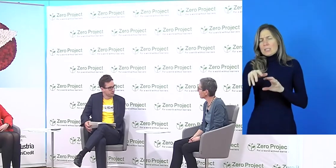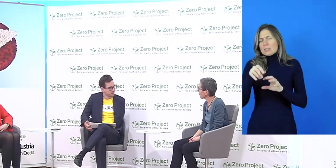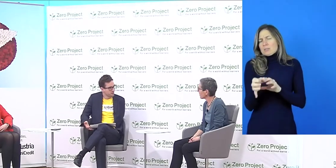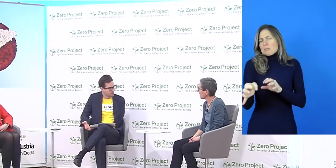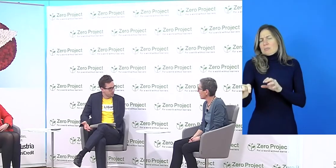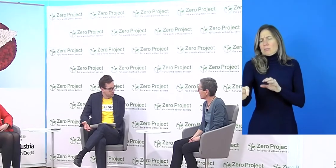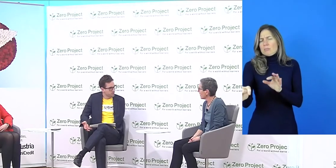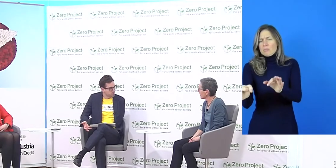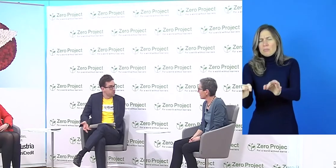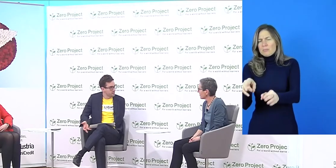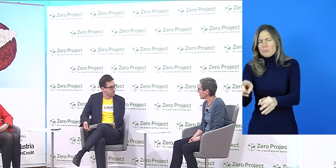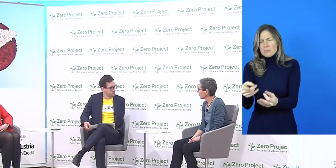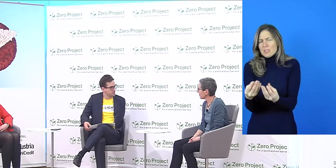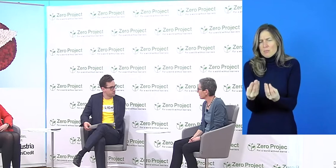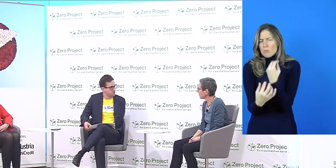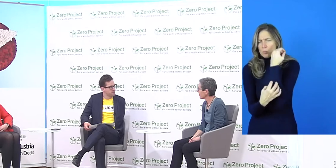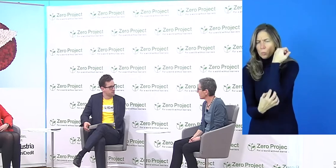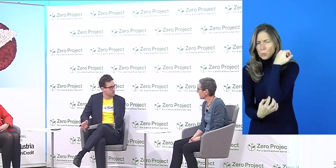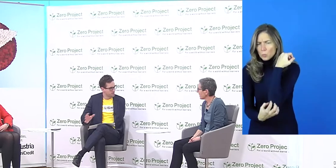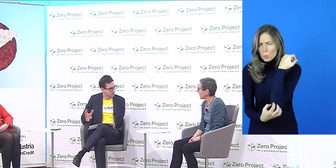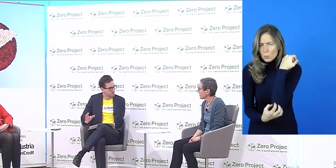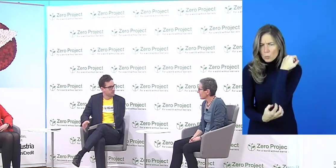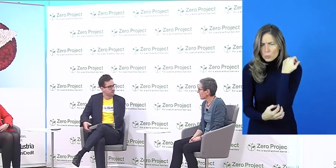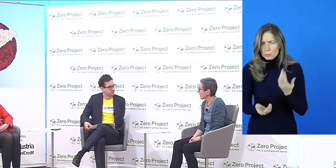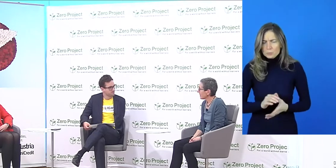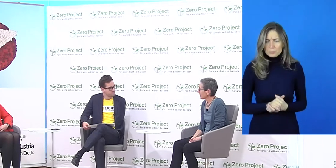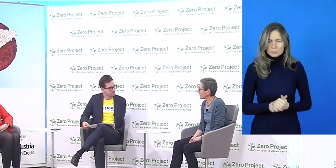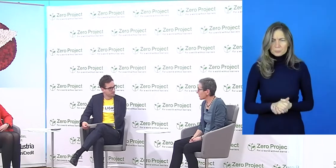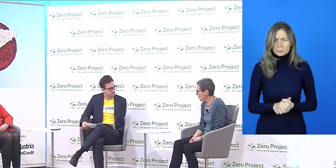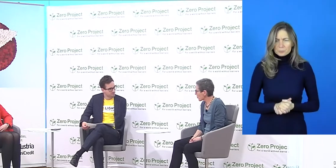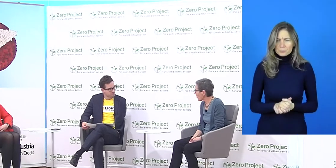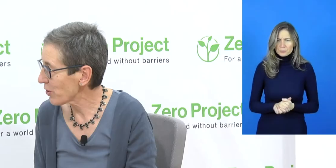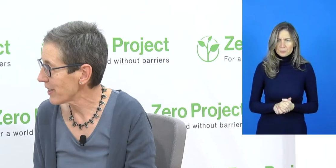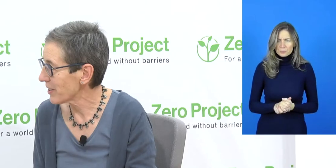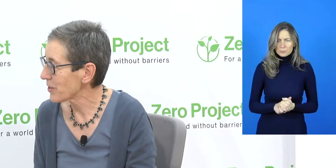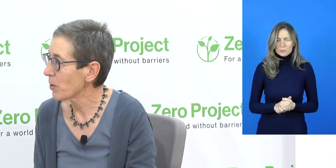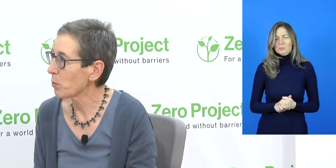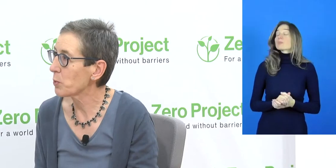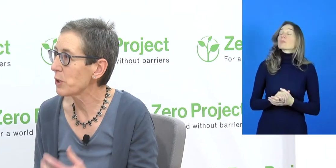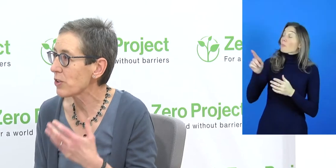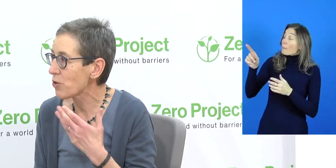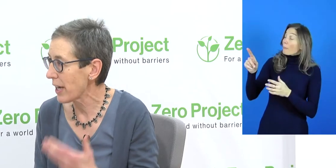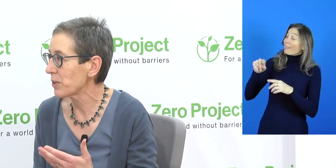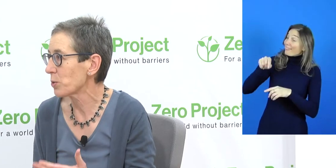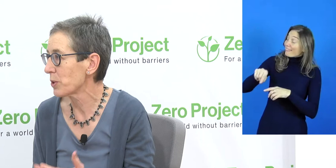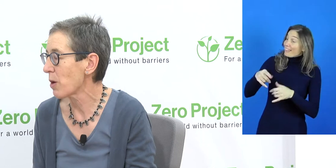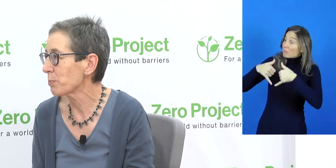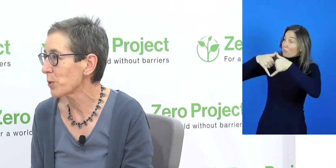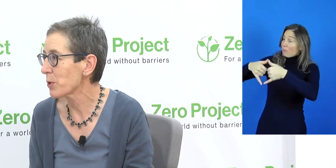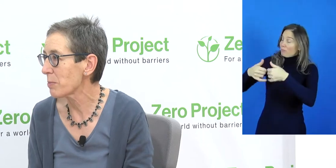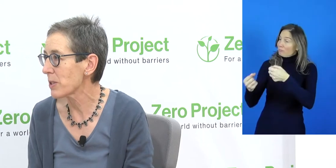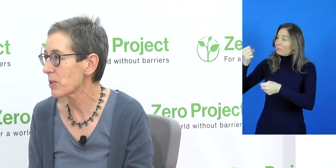Abilities? Light for the World initiated this award. How does it link? It has strong links. What we try to do in